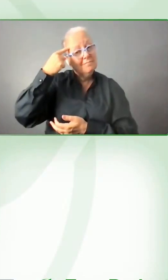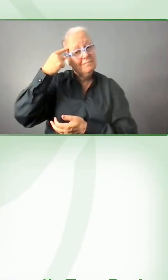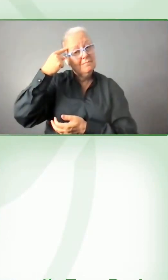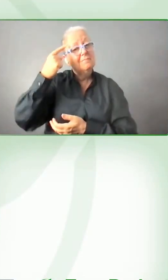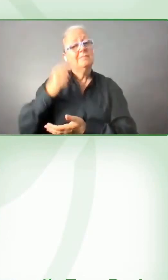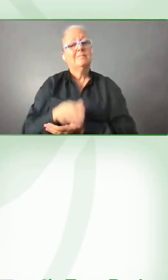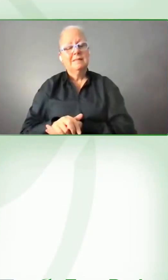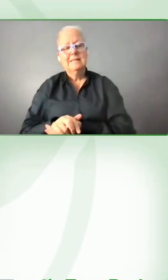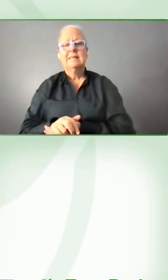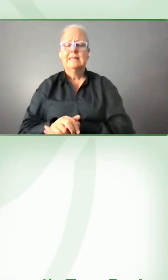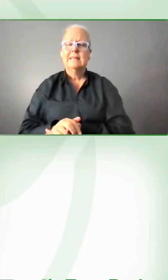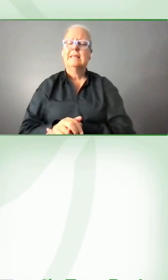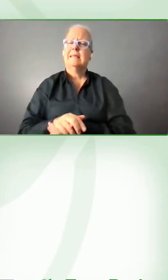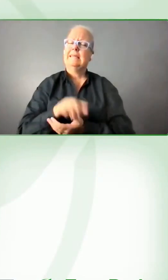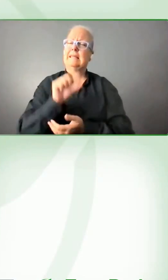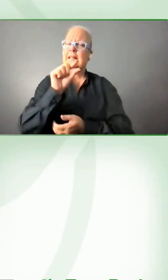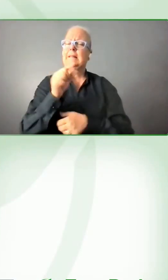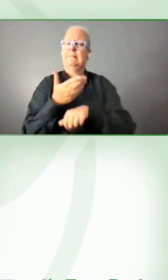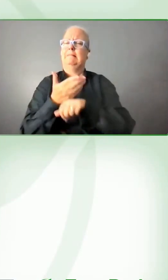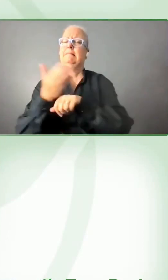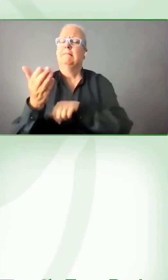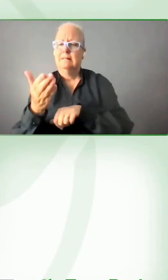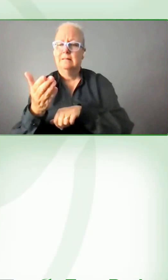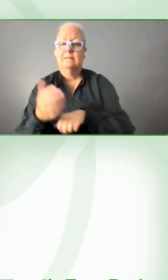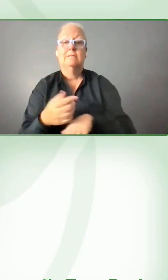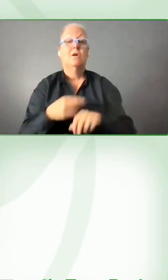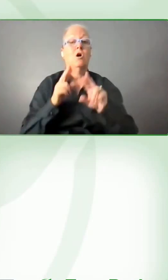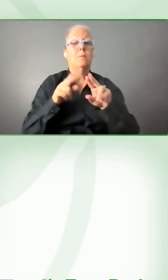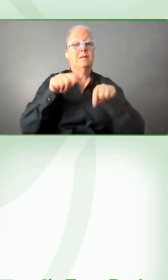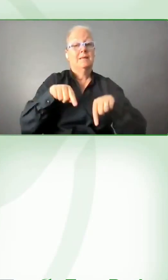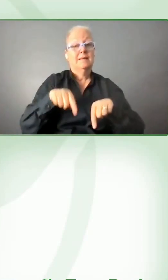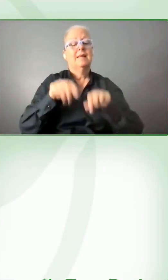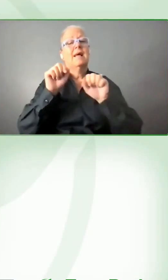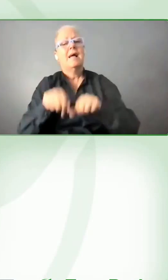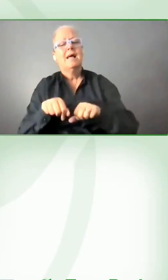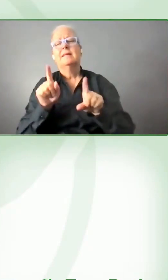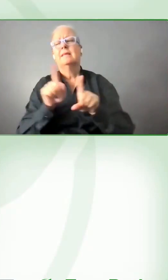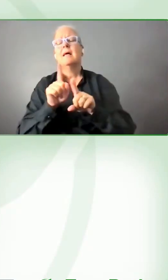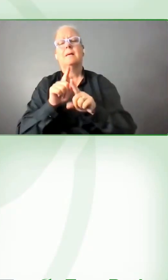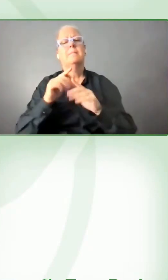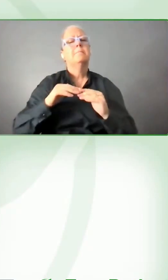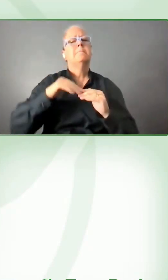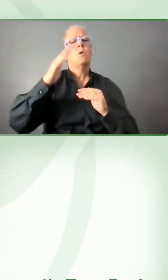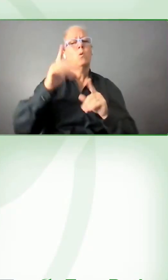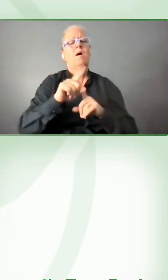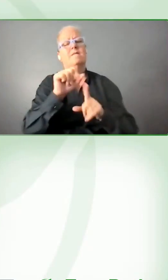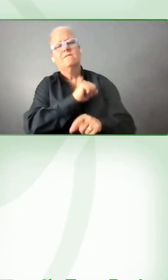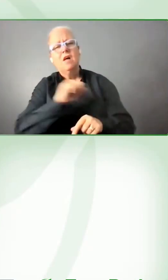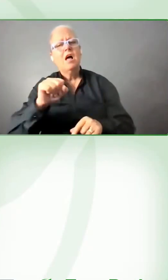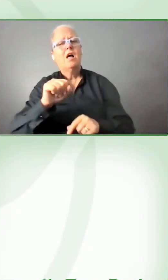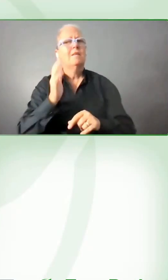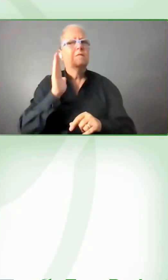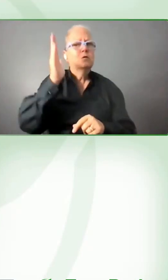late, and she hopes that these conversations can happen much quicker in the future.